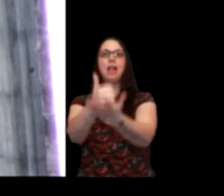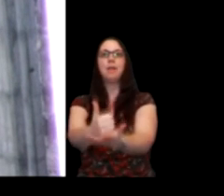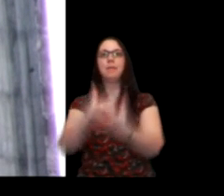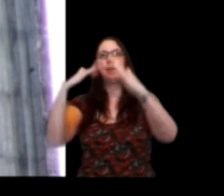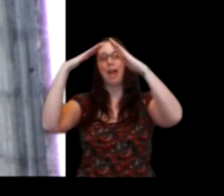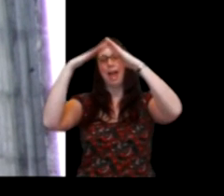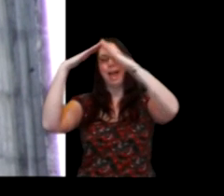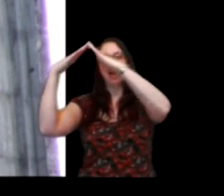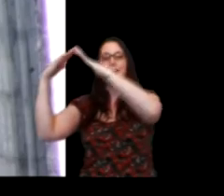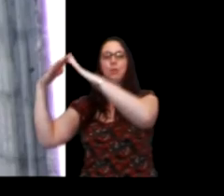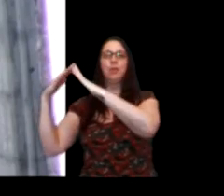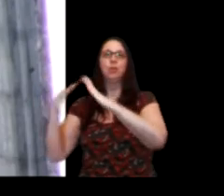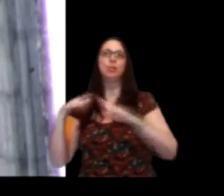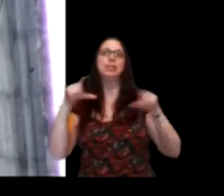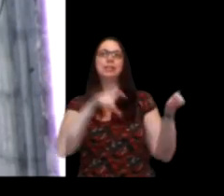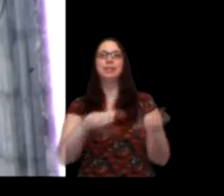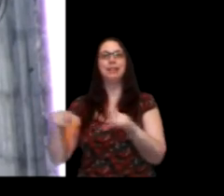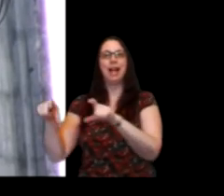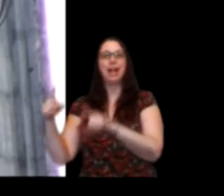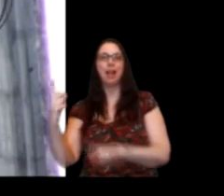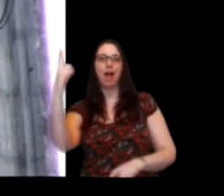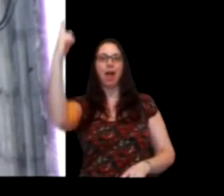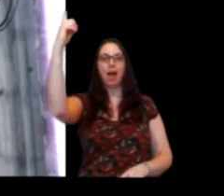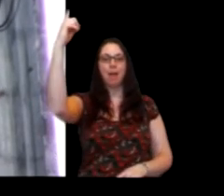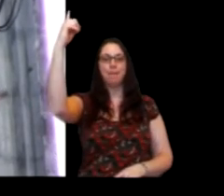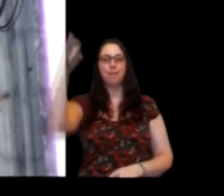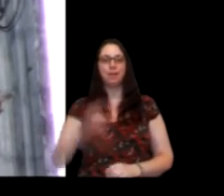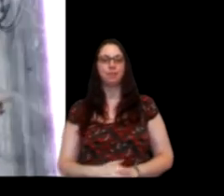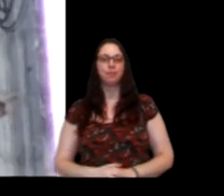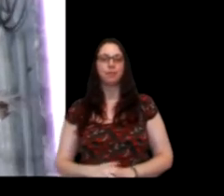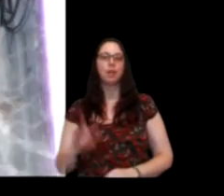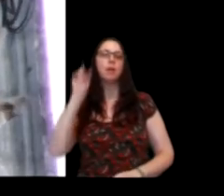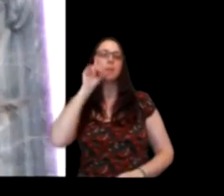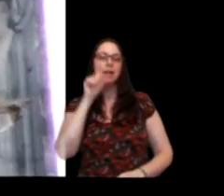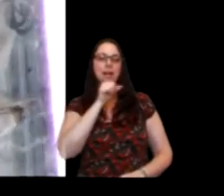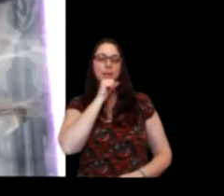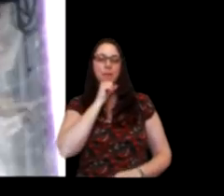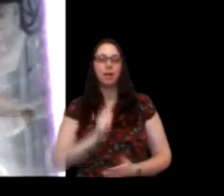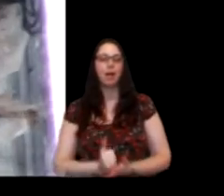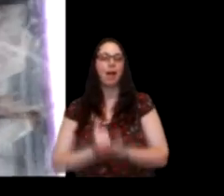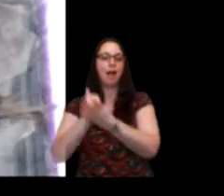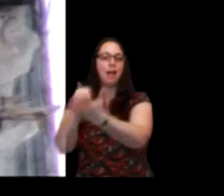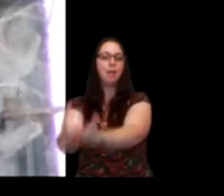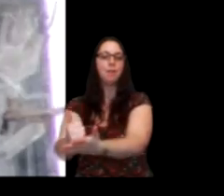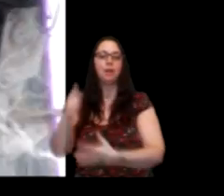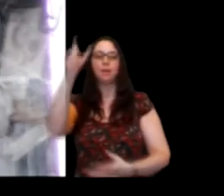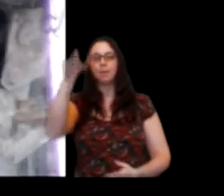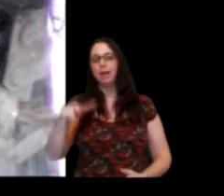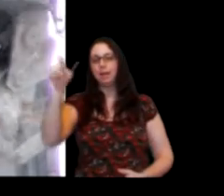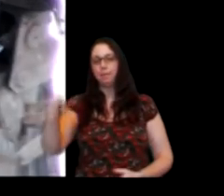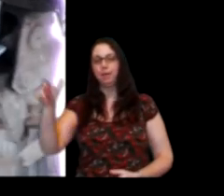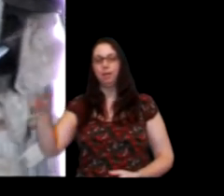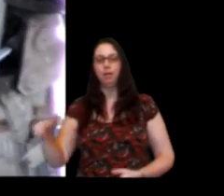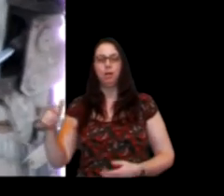Andrew Motion, being one of them. Sparking neutrons, sparking a microscope, round of